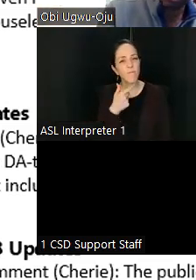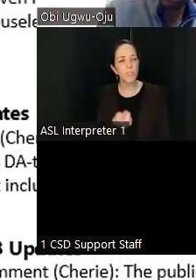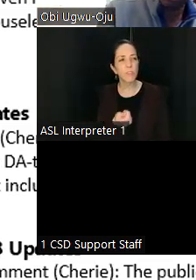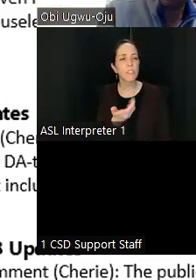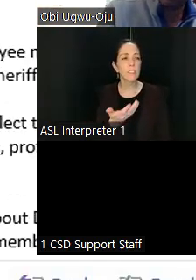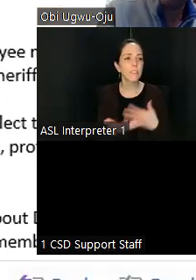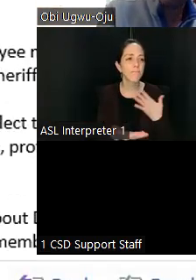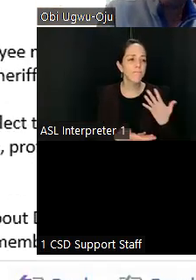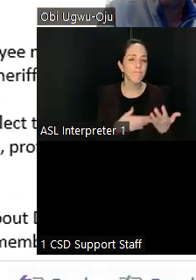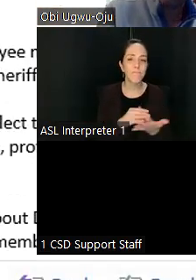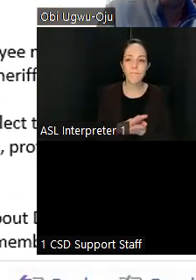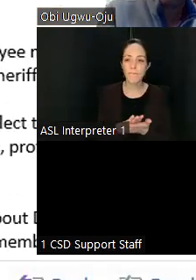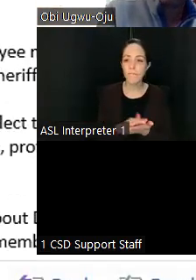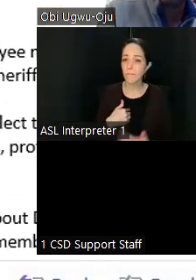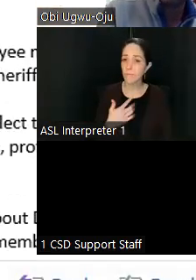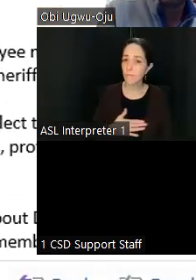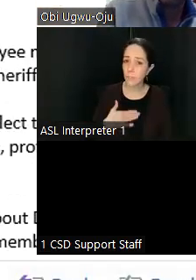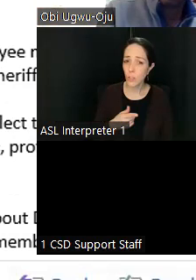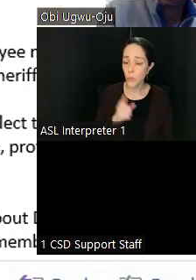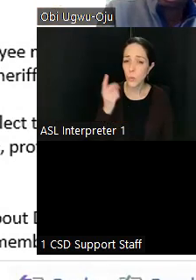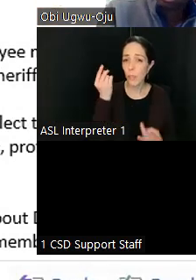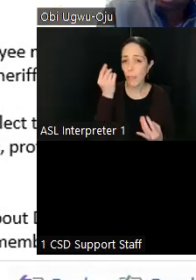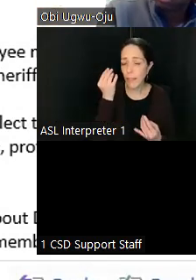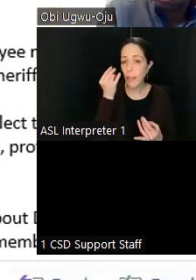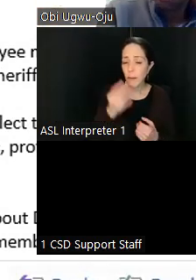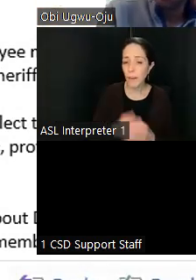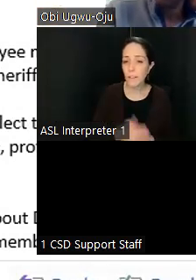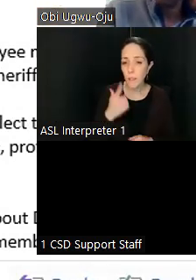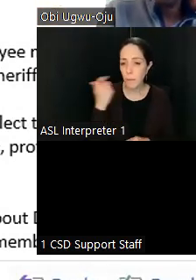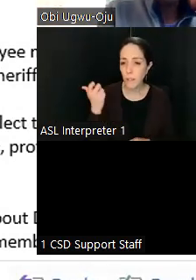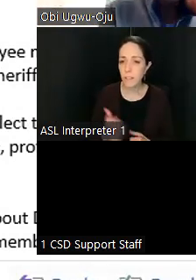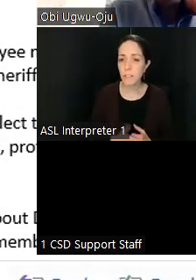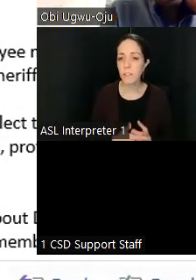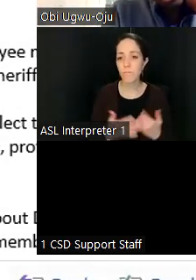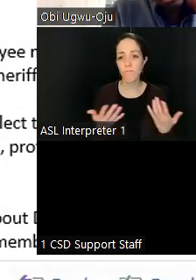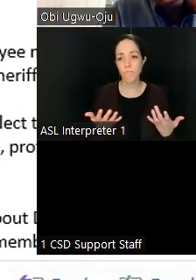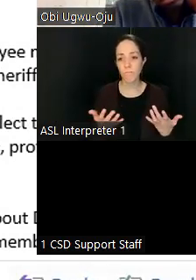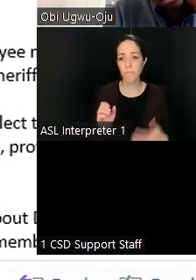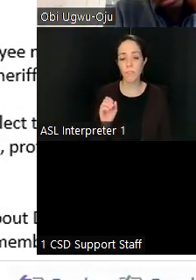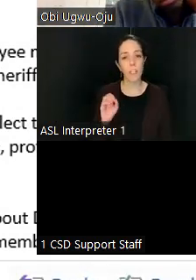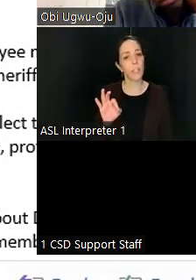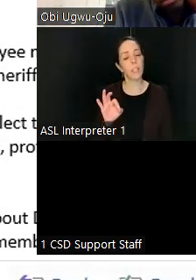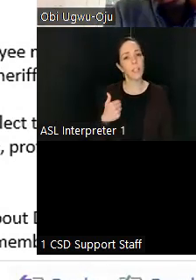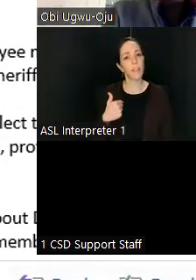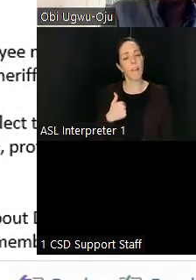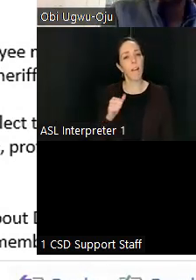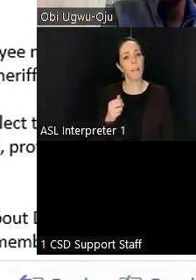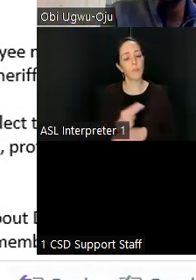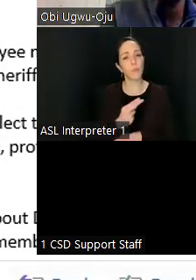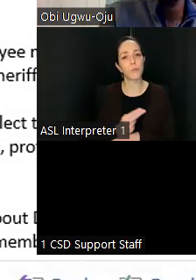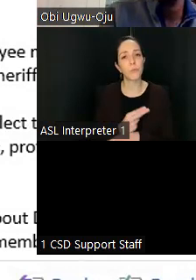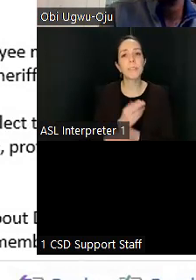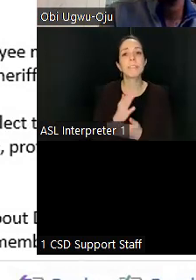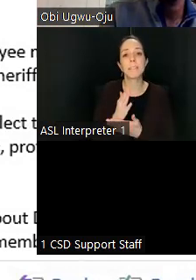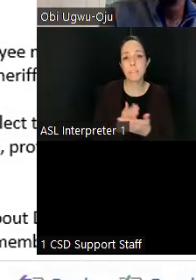and I do appreciate that we are thinking about it, because God knows that if I was able to use some of the hours